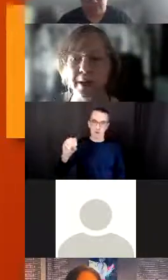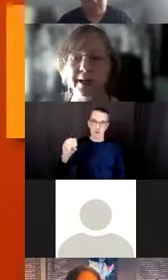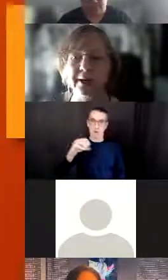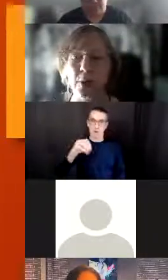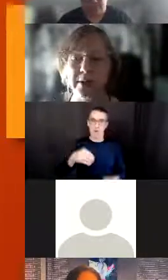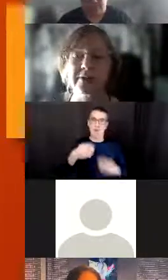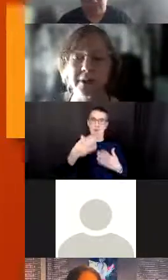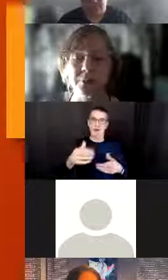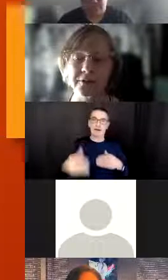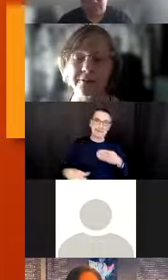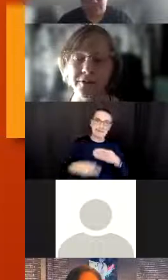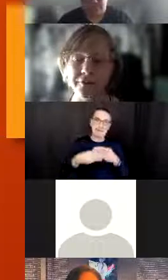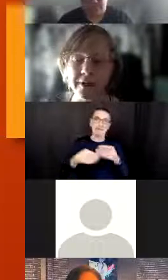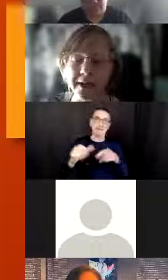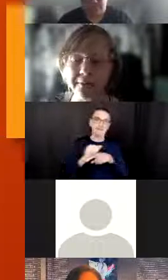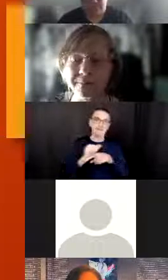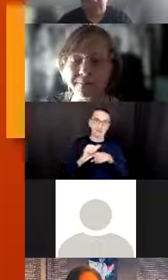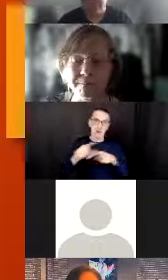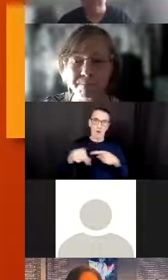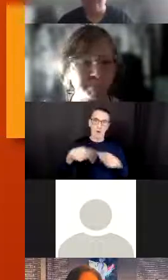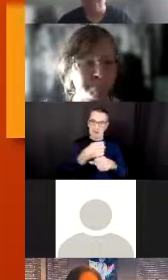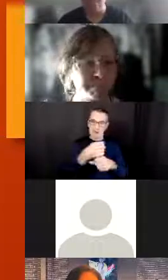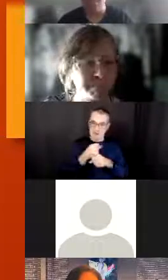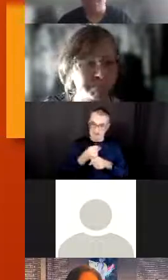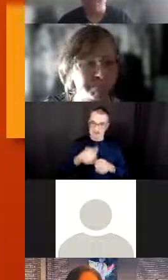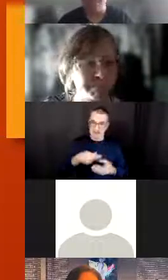additional training once they receive the funding.